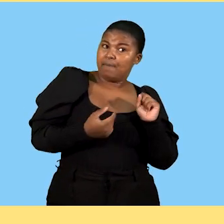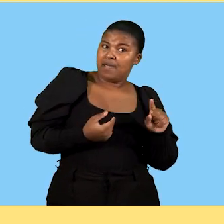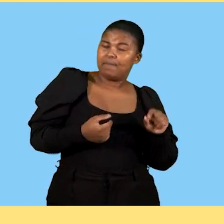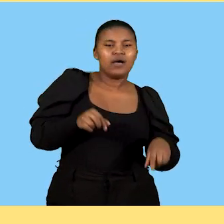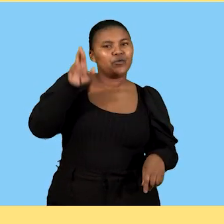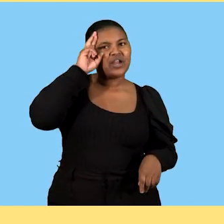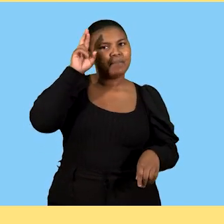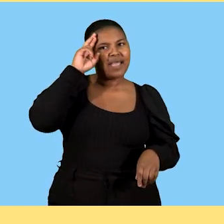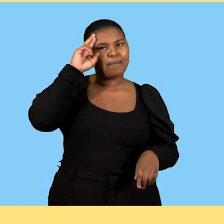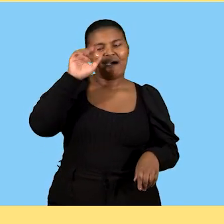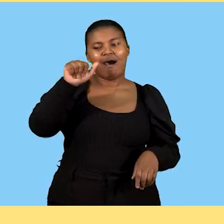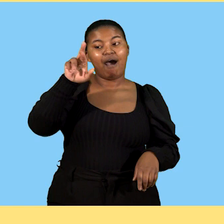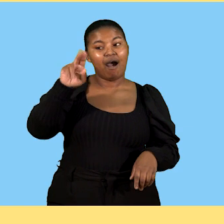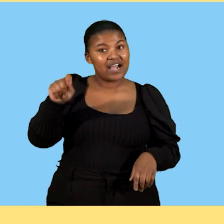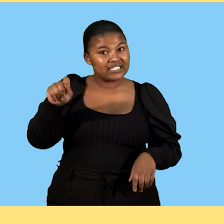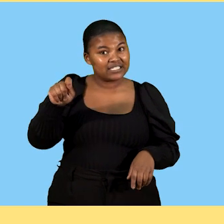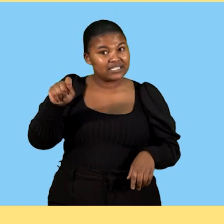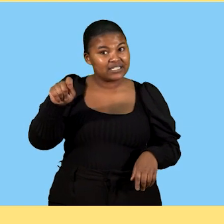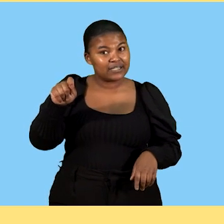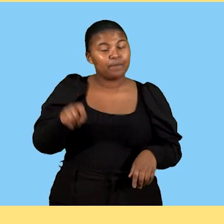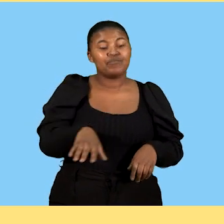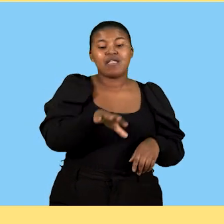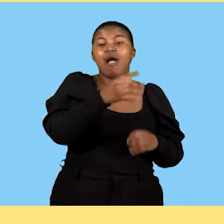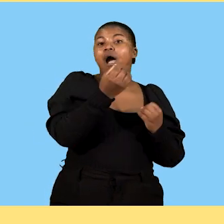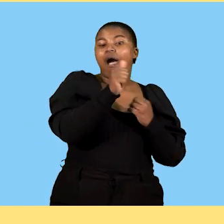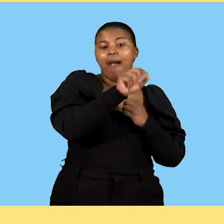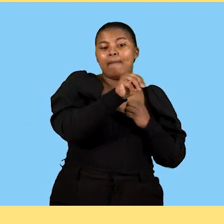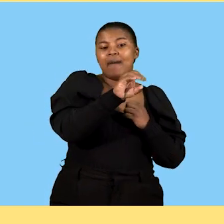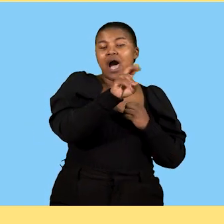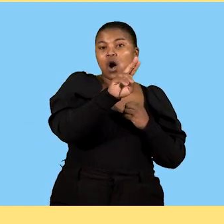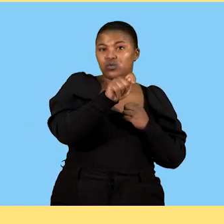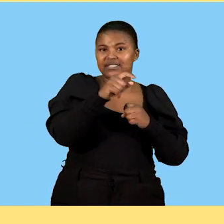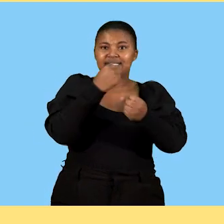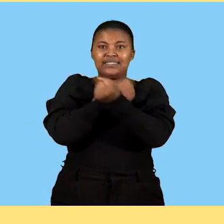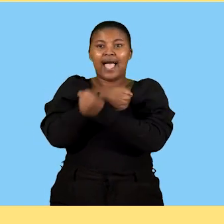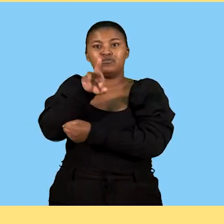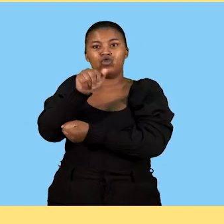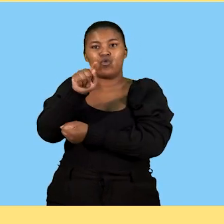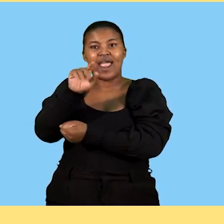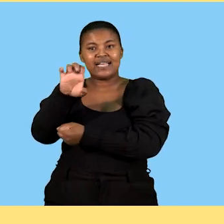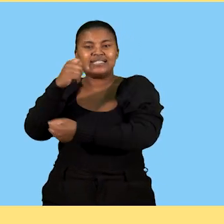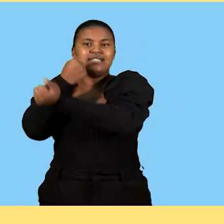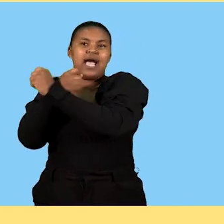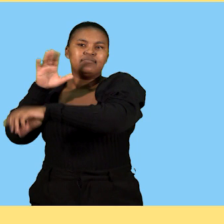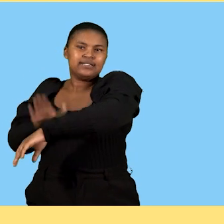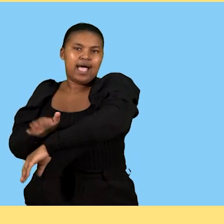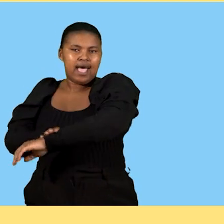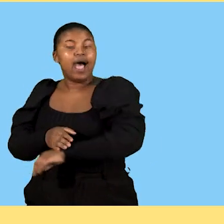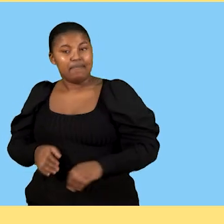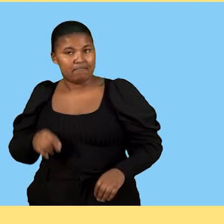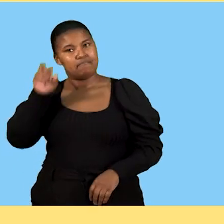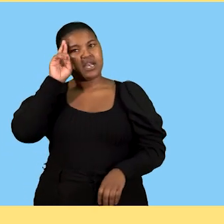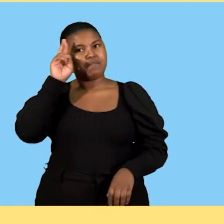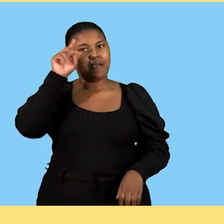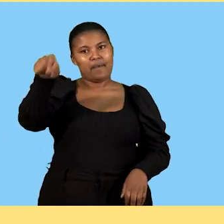remember the ART. That is your amount times the rate times the time. All right?